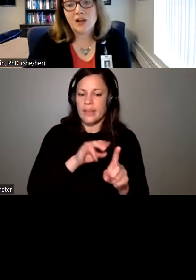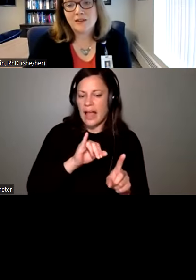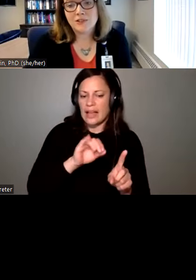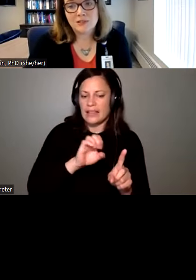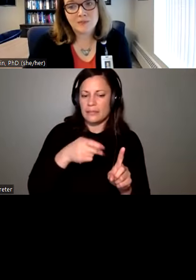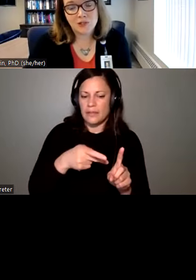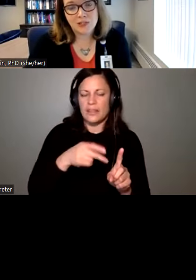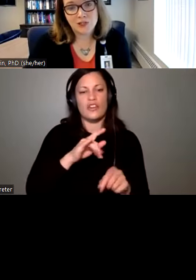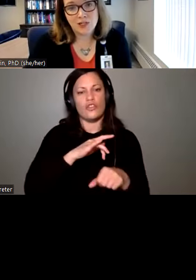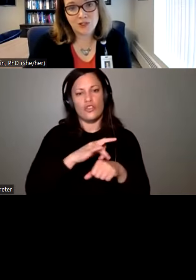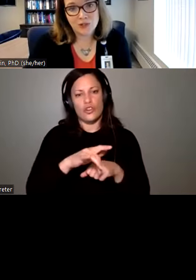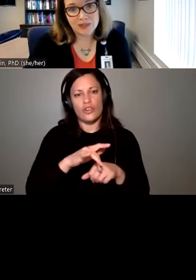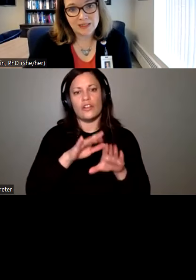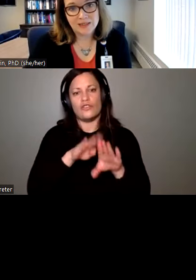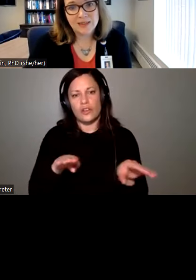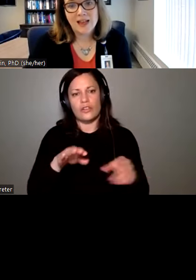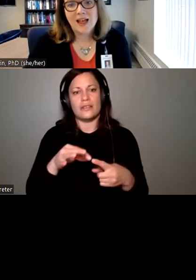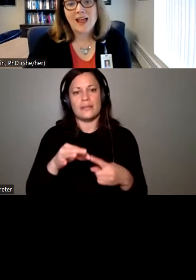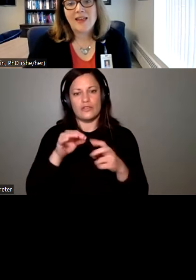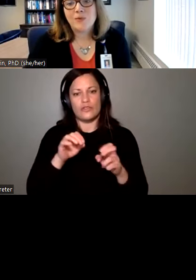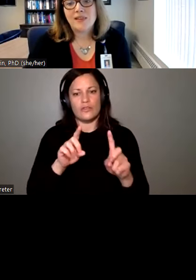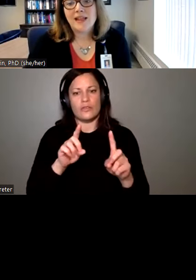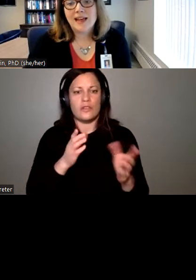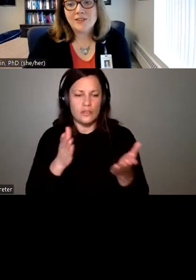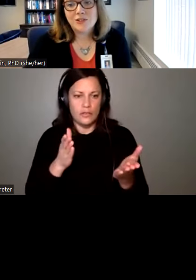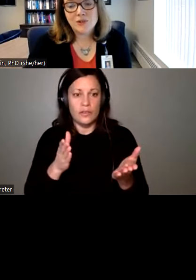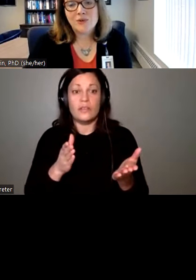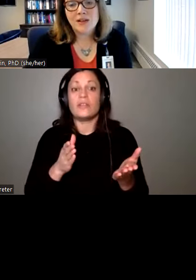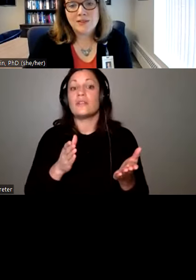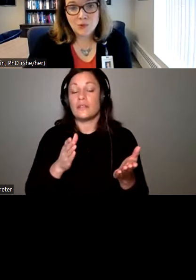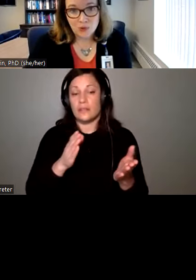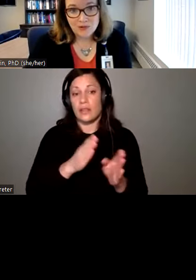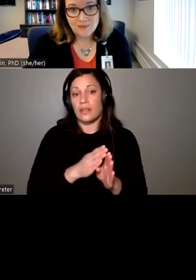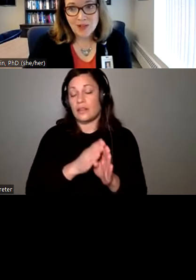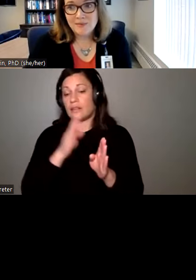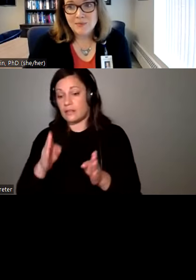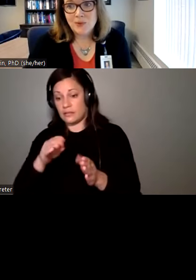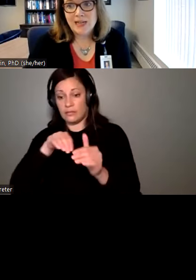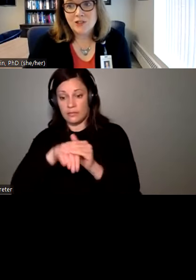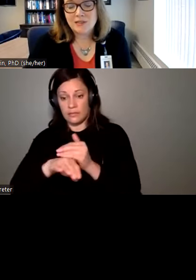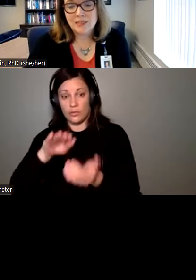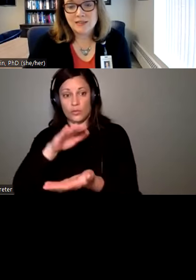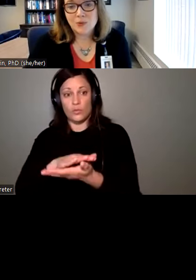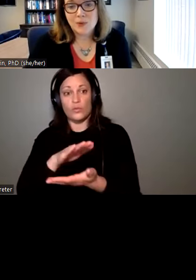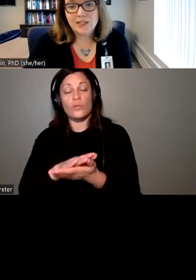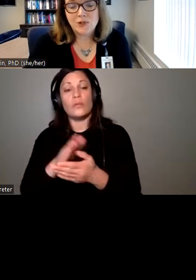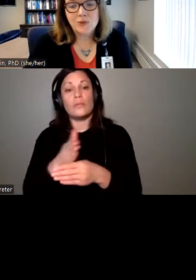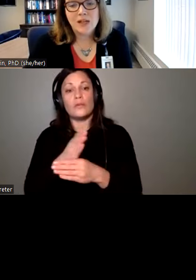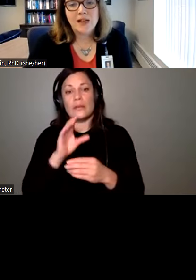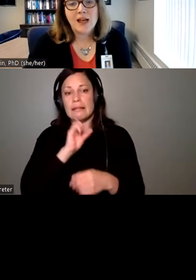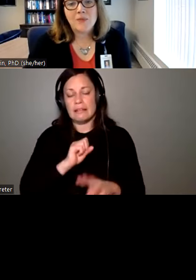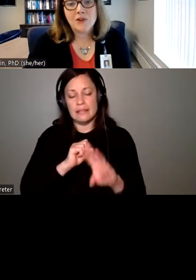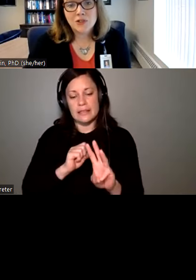Early Childhood Special Education Services. And then when they get to school at between ages 6 and